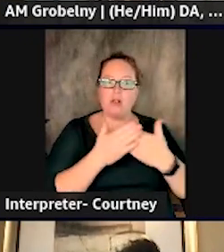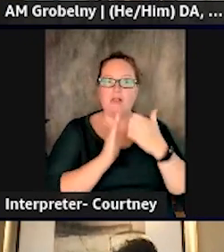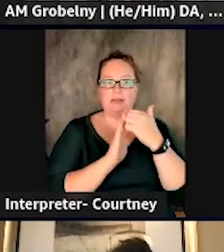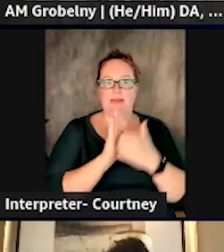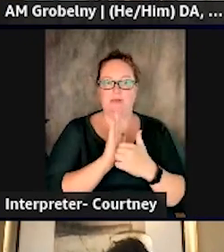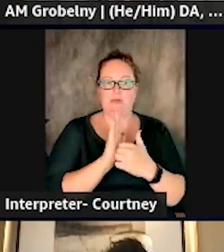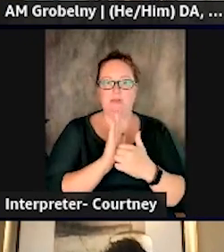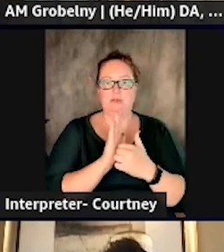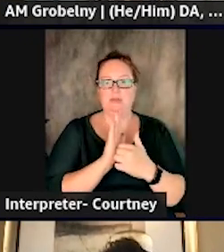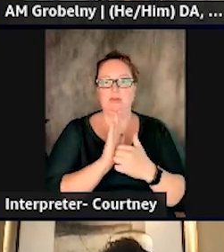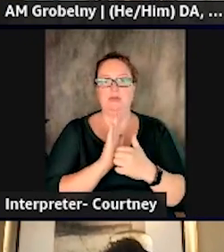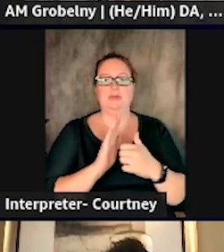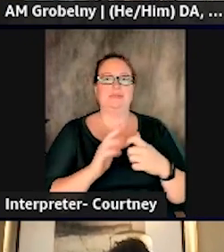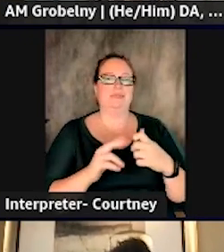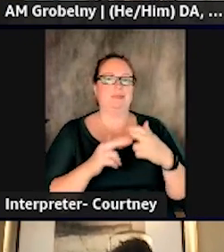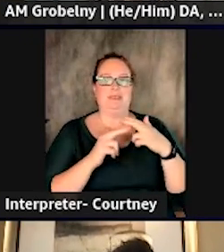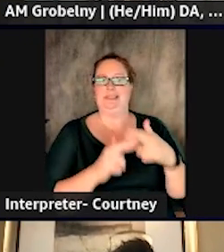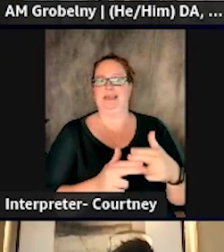just going to give this rule a name,